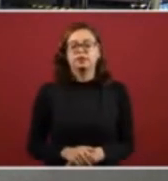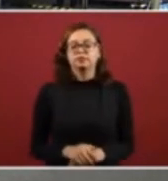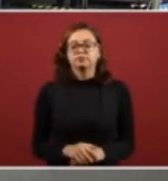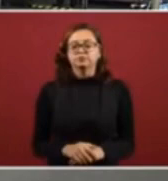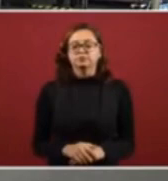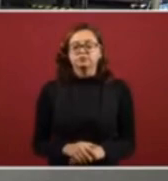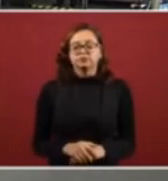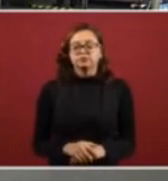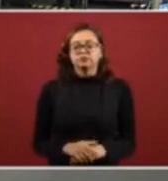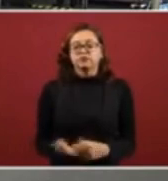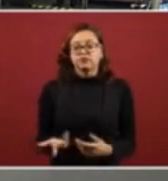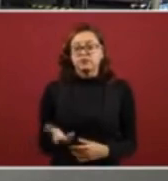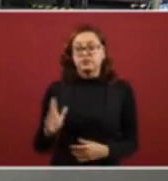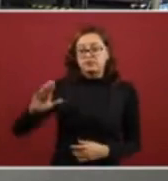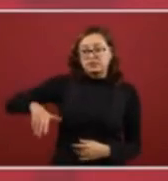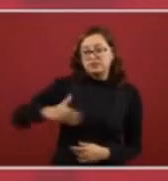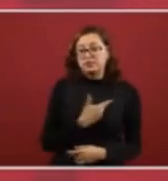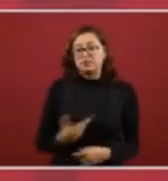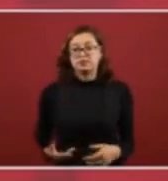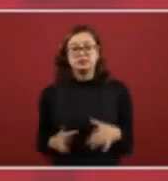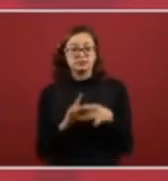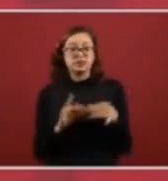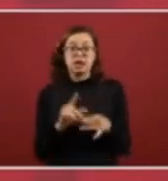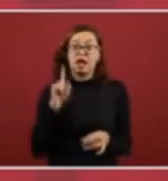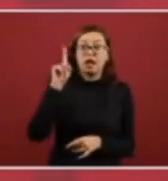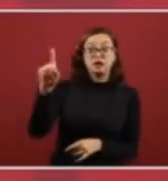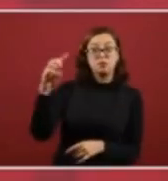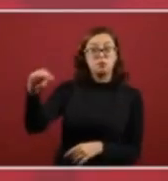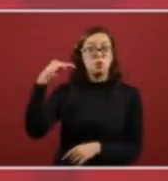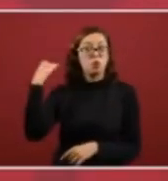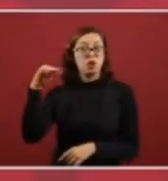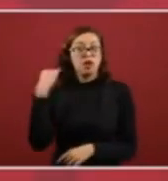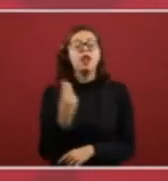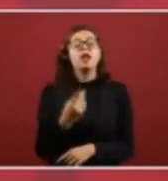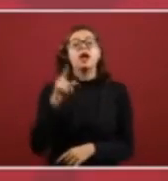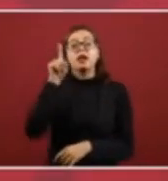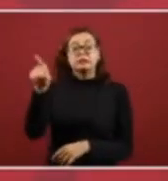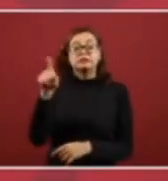belongings of the people. Like, for example, the incident of Morelia,